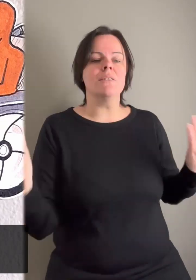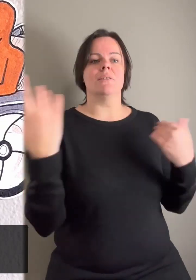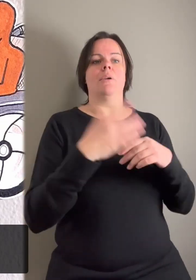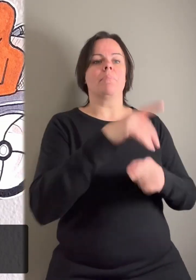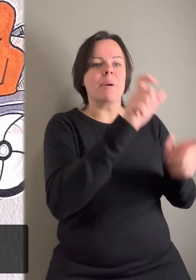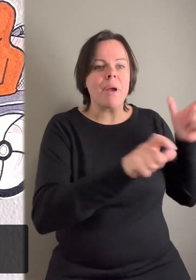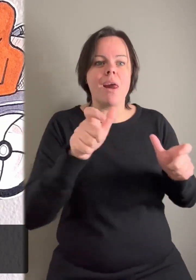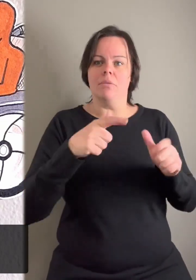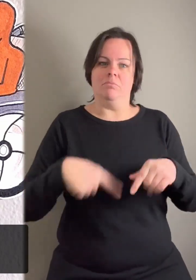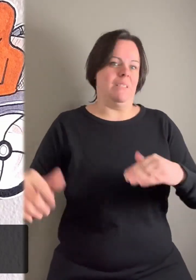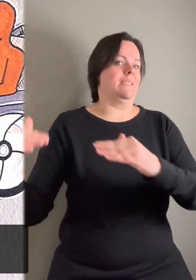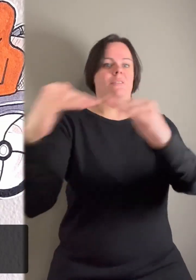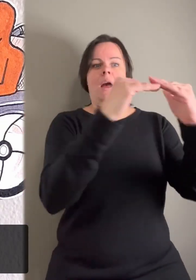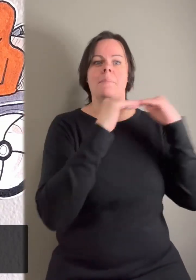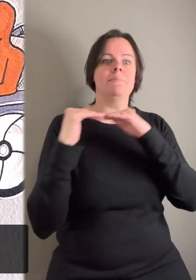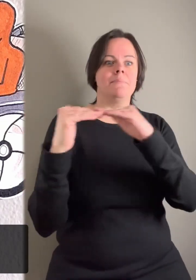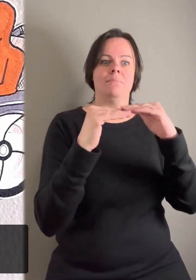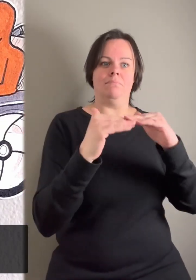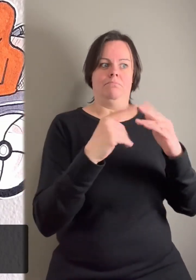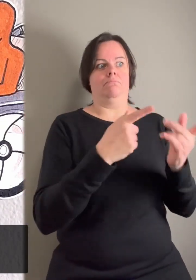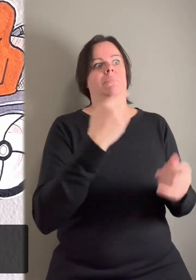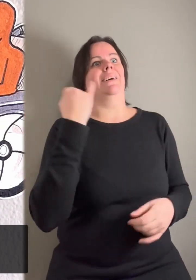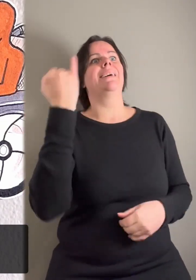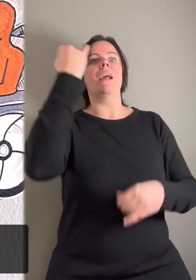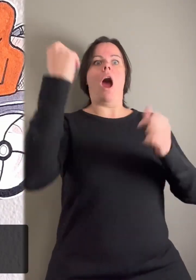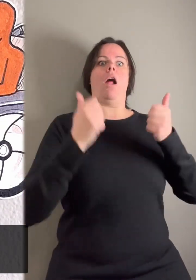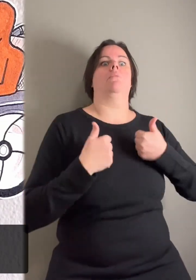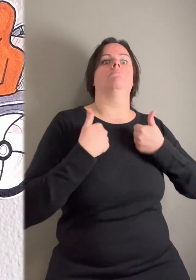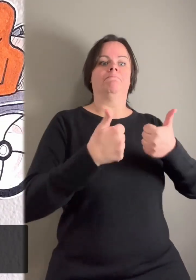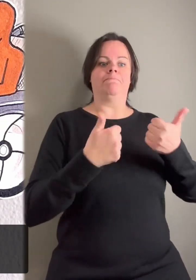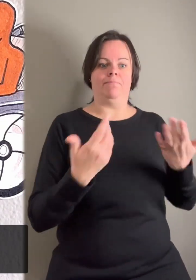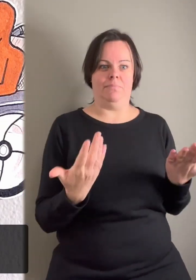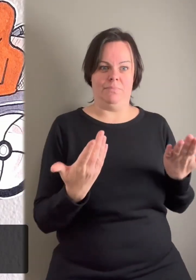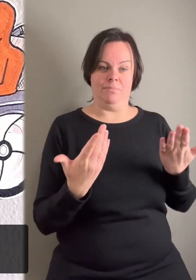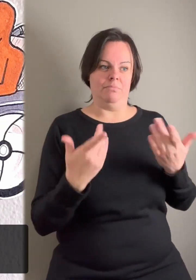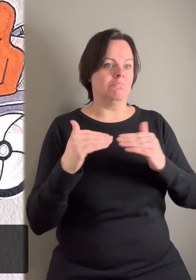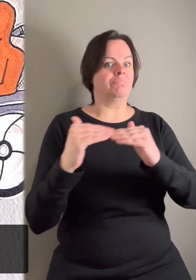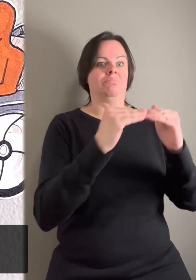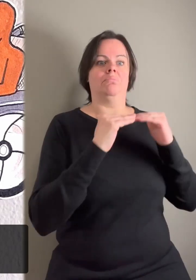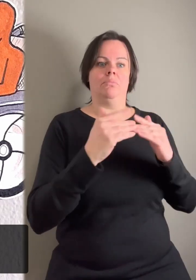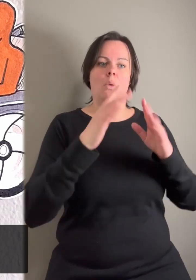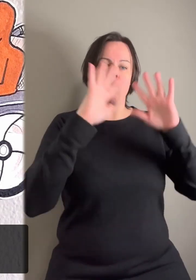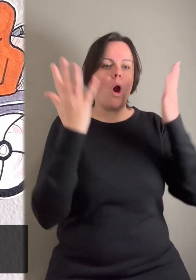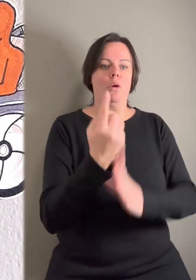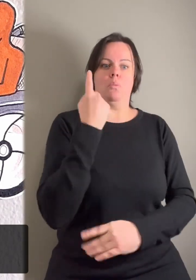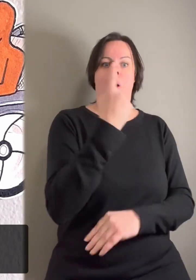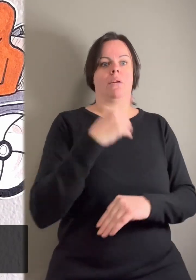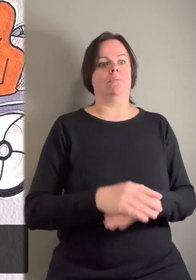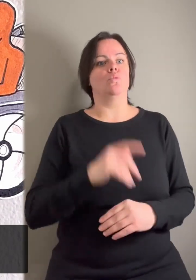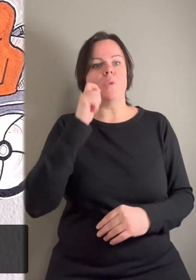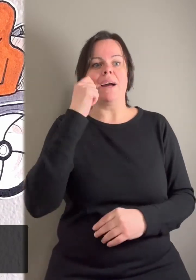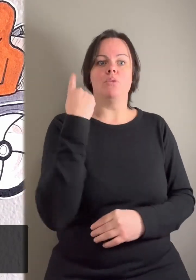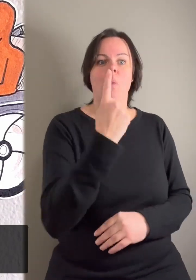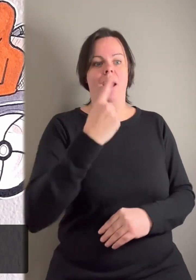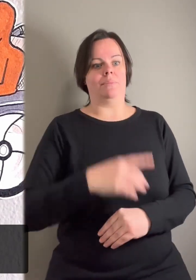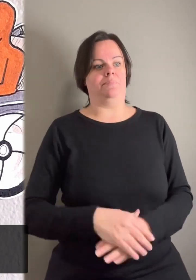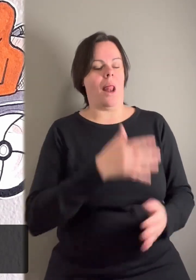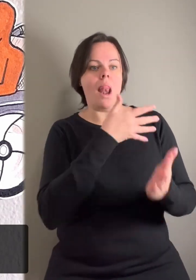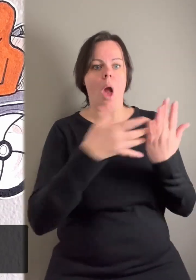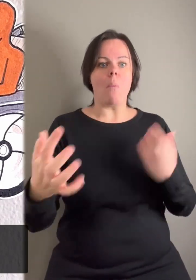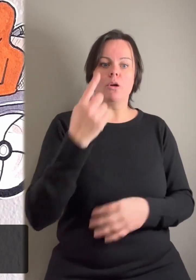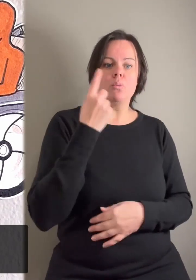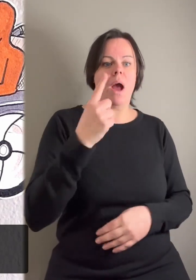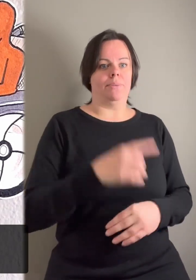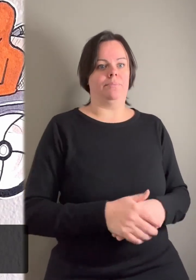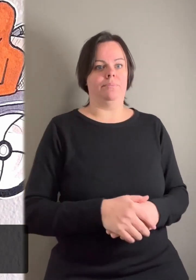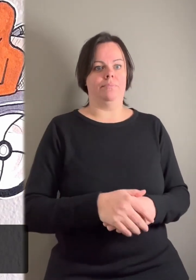that ideally everything and everyone and everywhere would be uniform. One world,